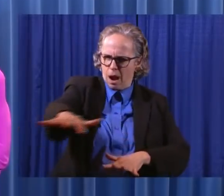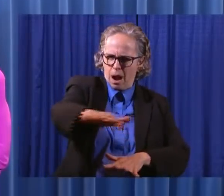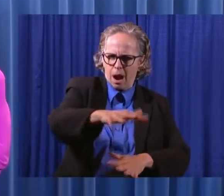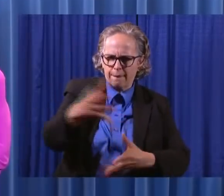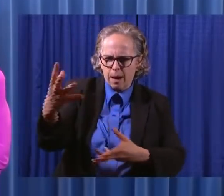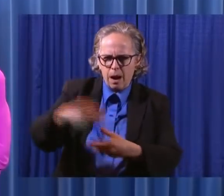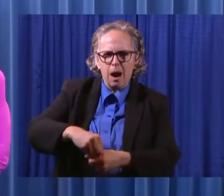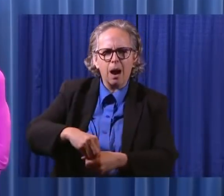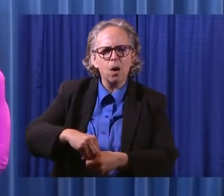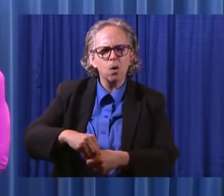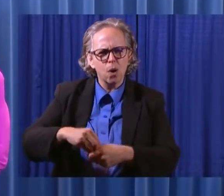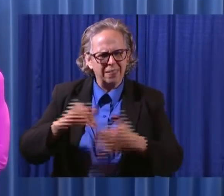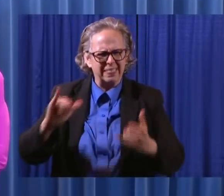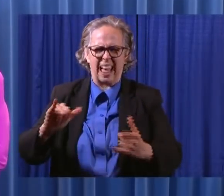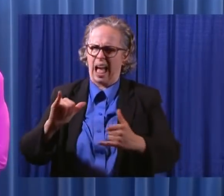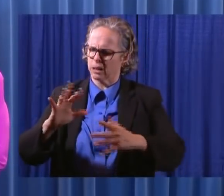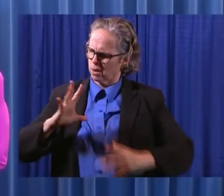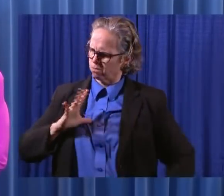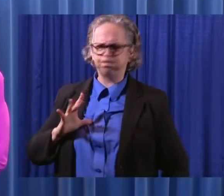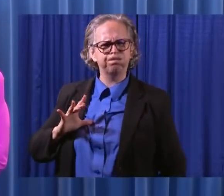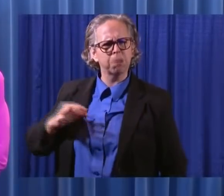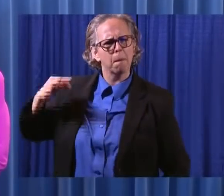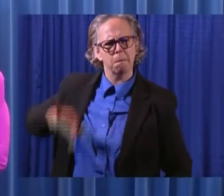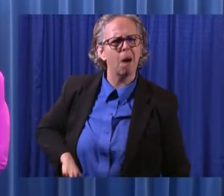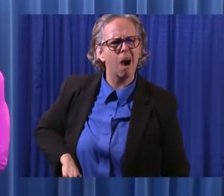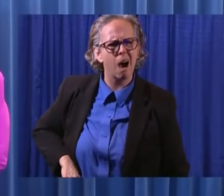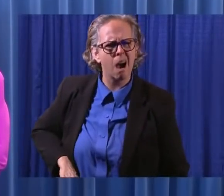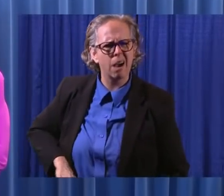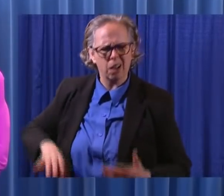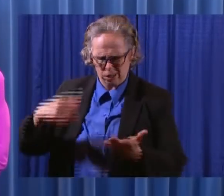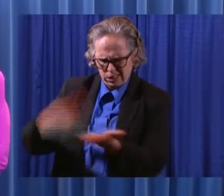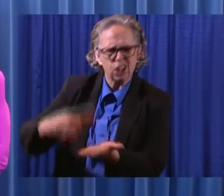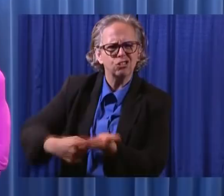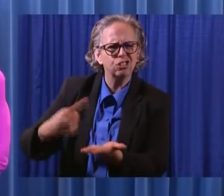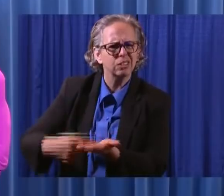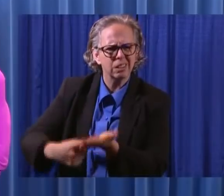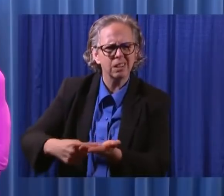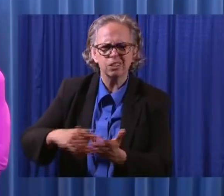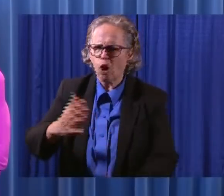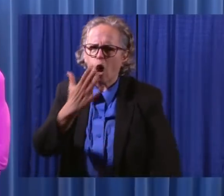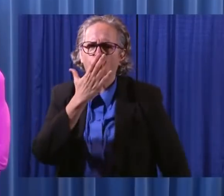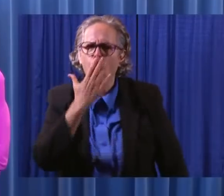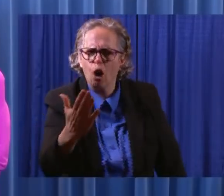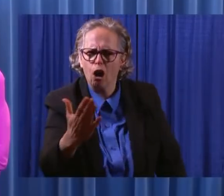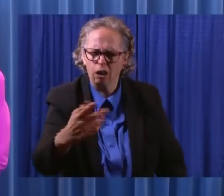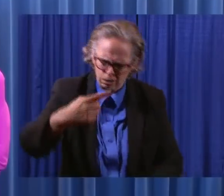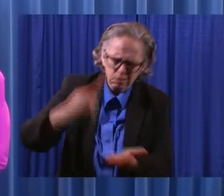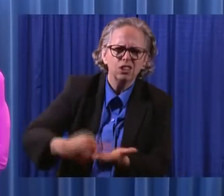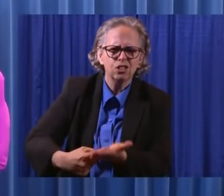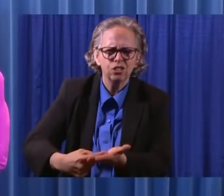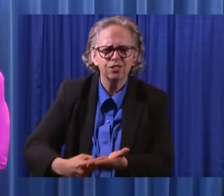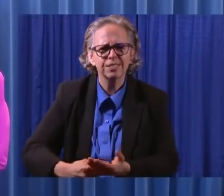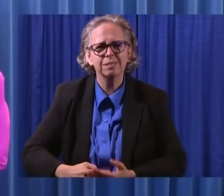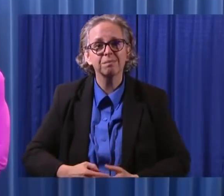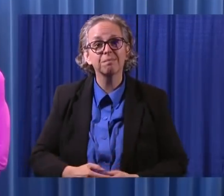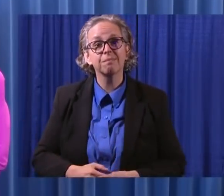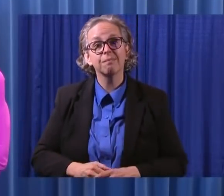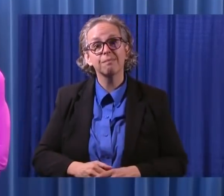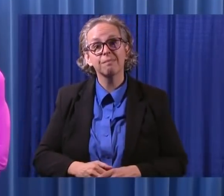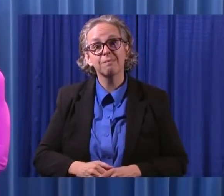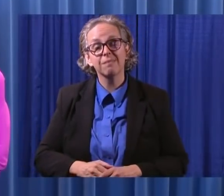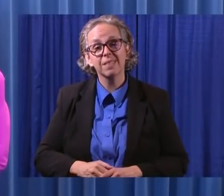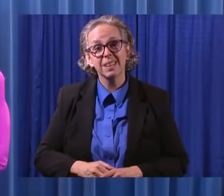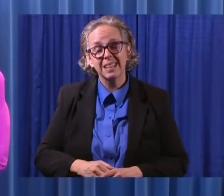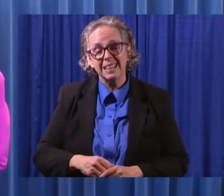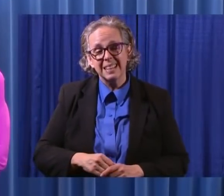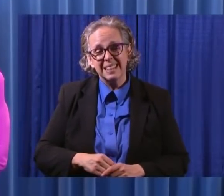that's a good thing. And so these type discussions are good. Don't think that I'm probably going to be in favor